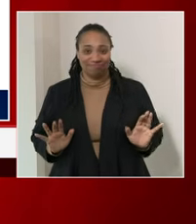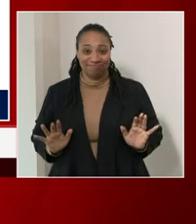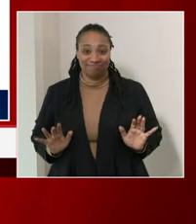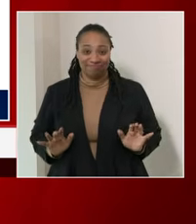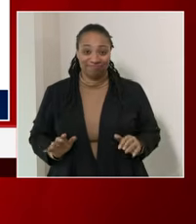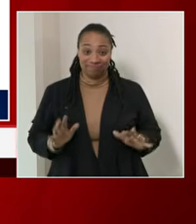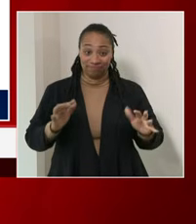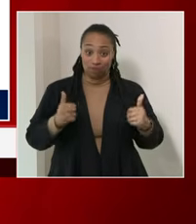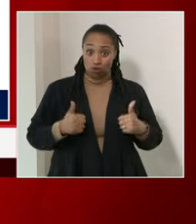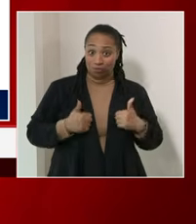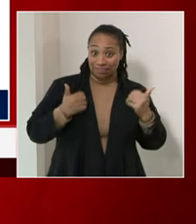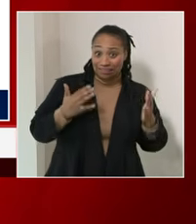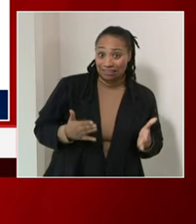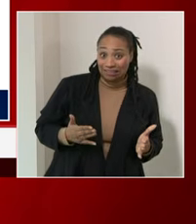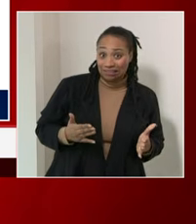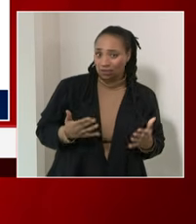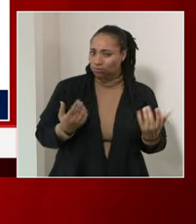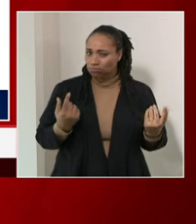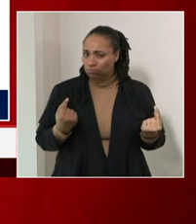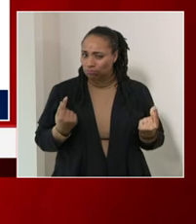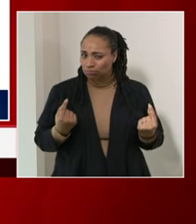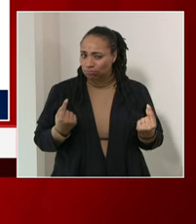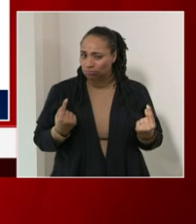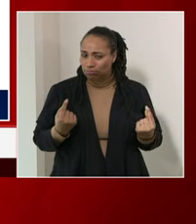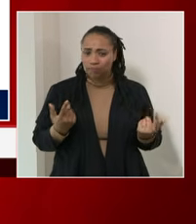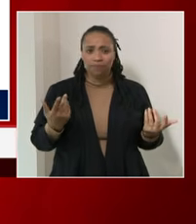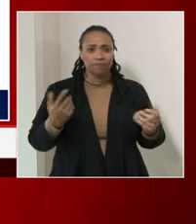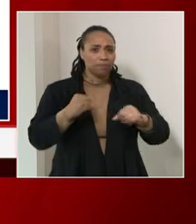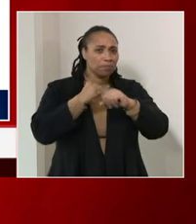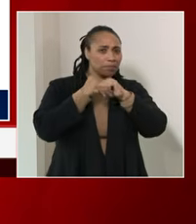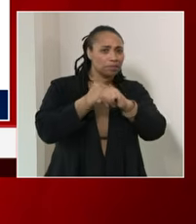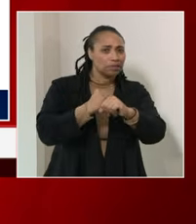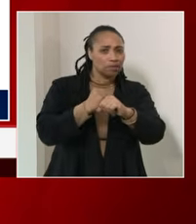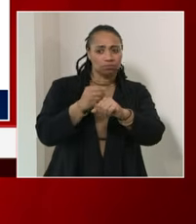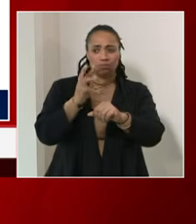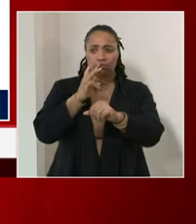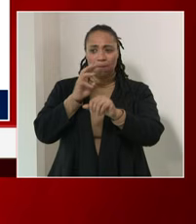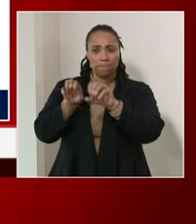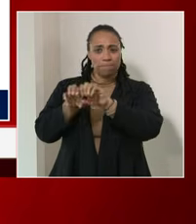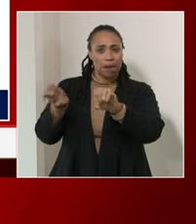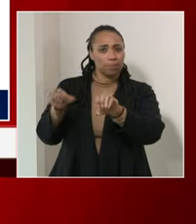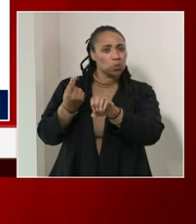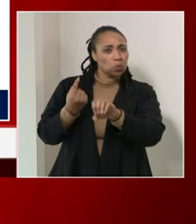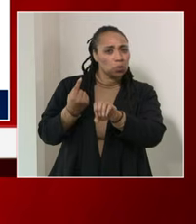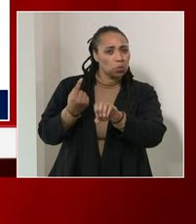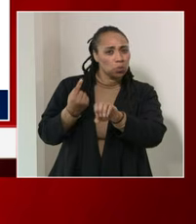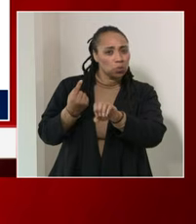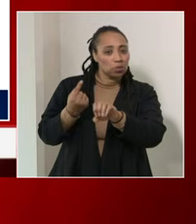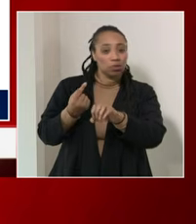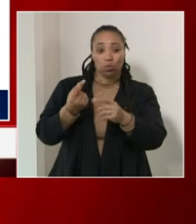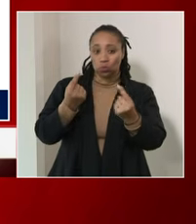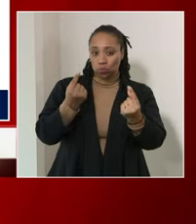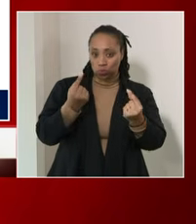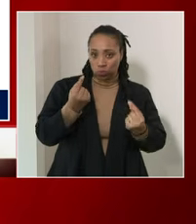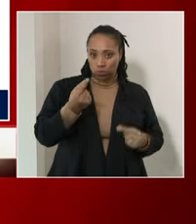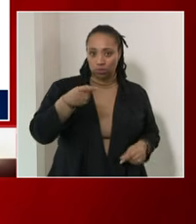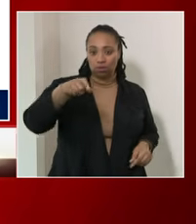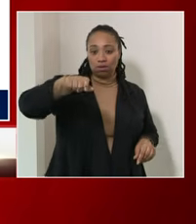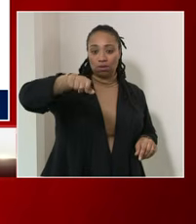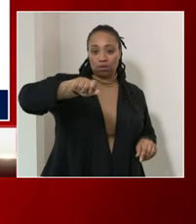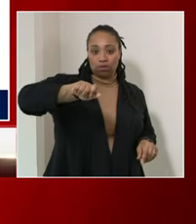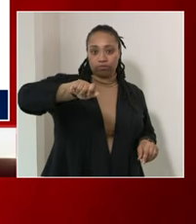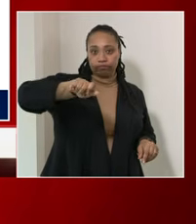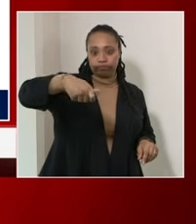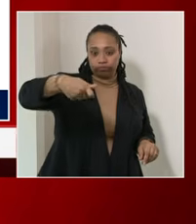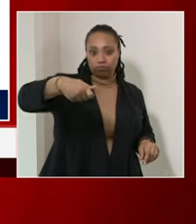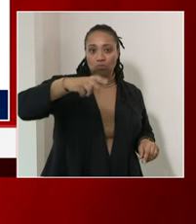your internal pipes. The first is you can drip water through your pipe at a low rate. It just keeps the pressure from building up and bursting a pipe if you do get